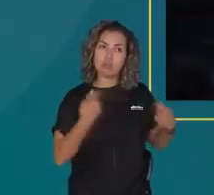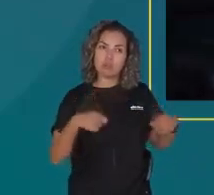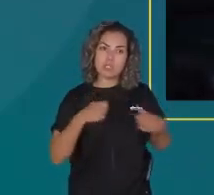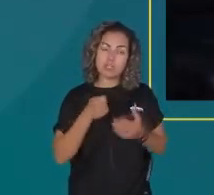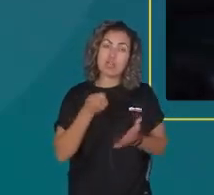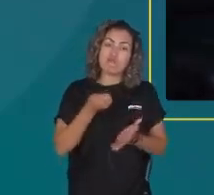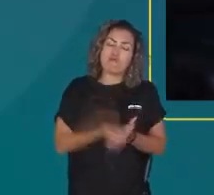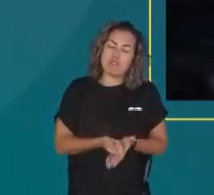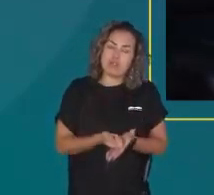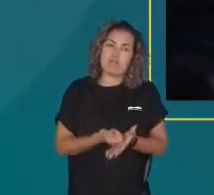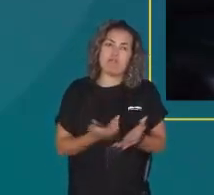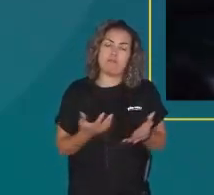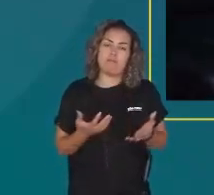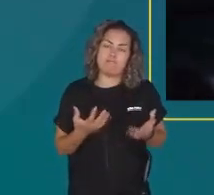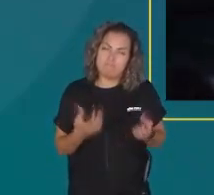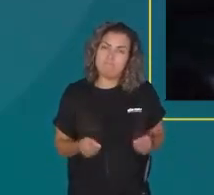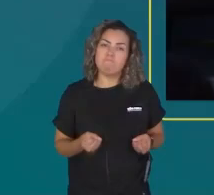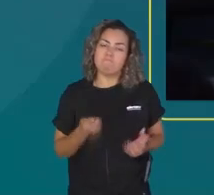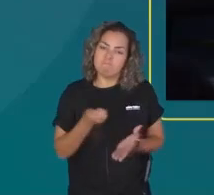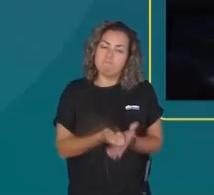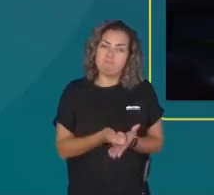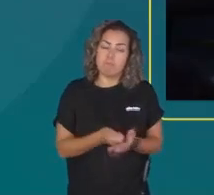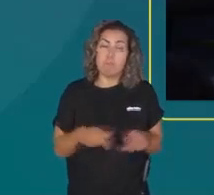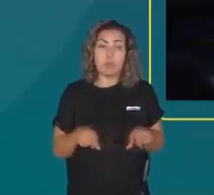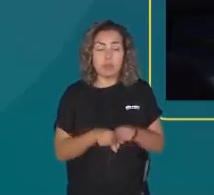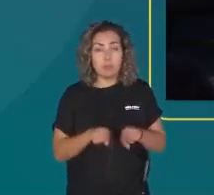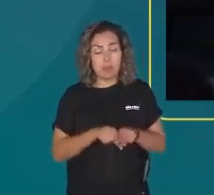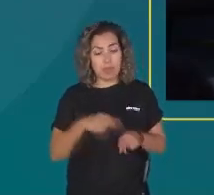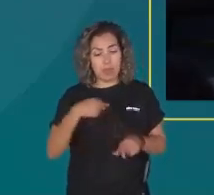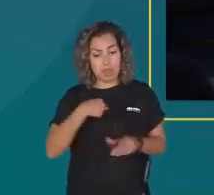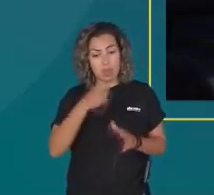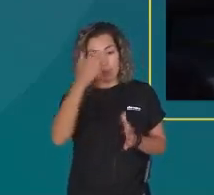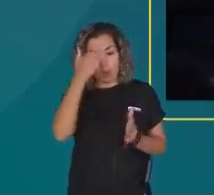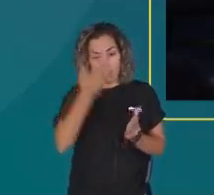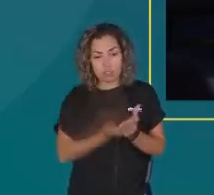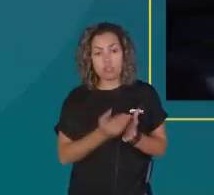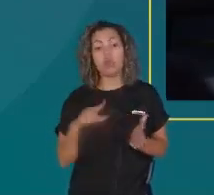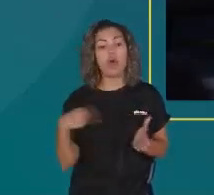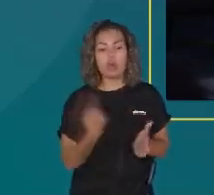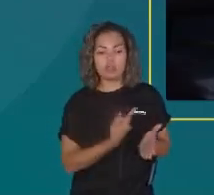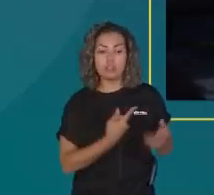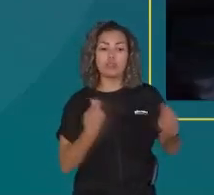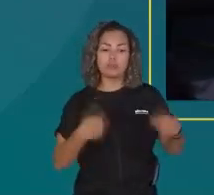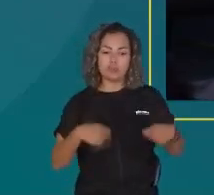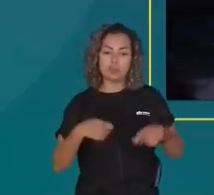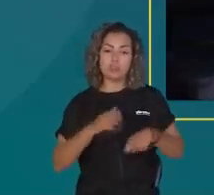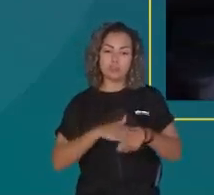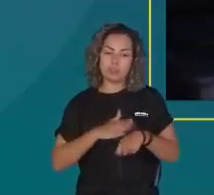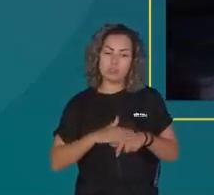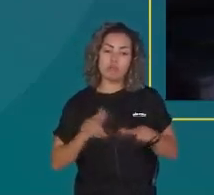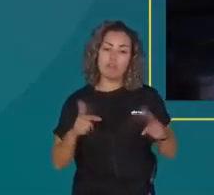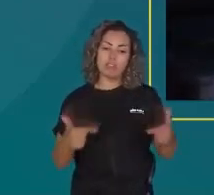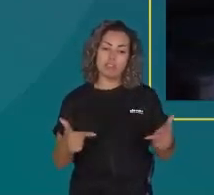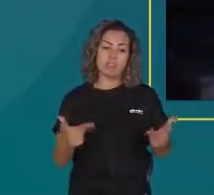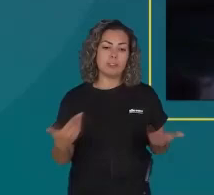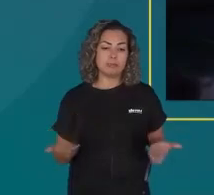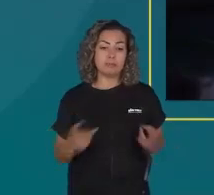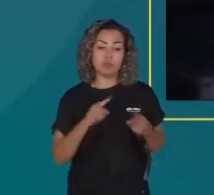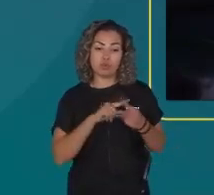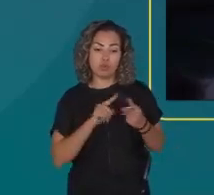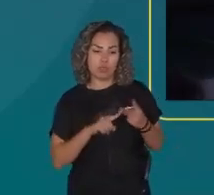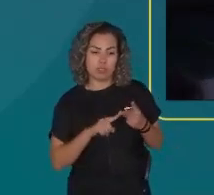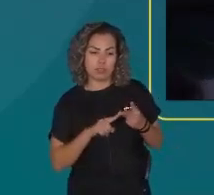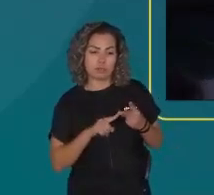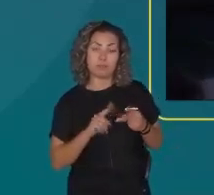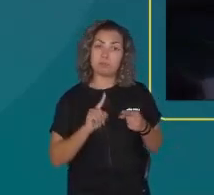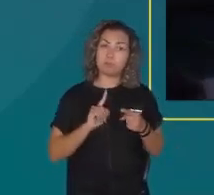goes to what I think we need to do and to how to we need to, well, two things. How we, as you